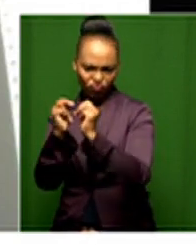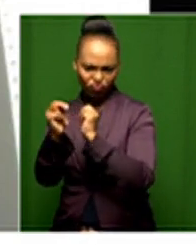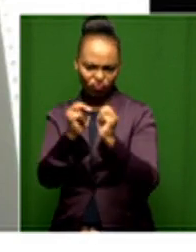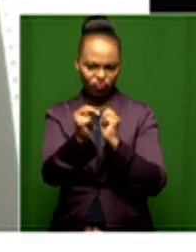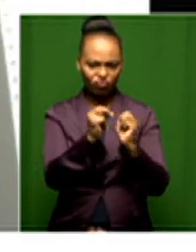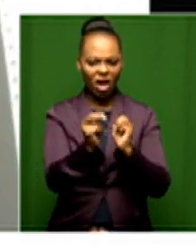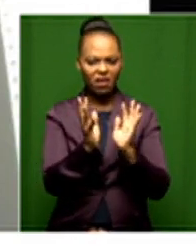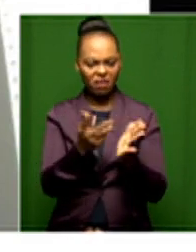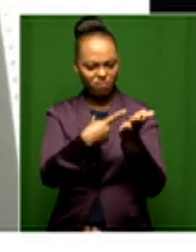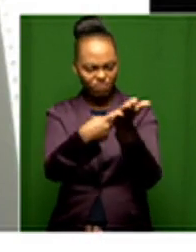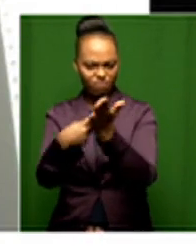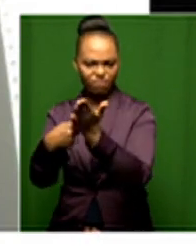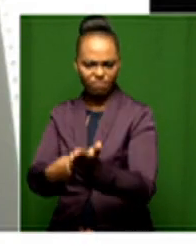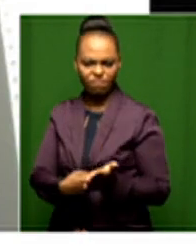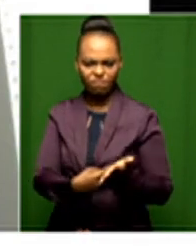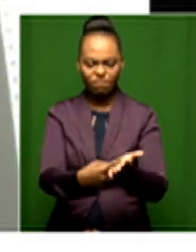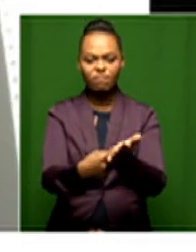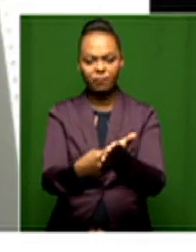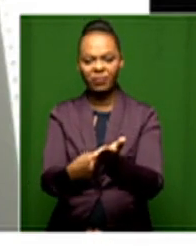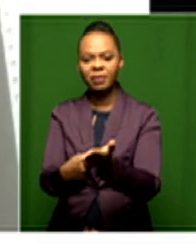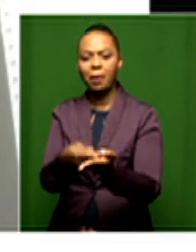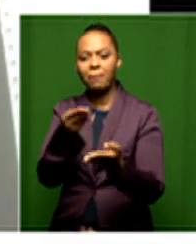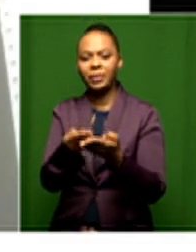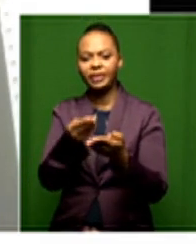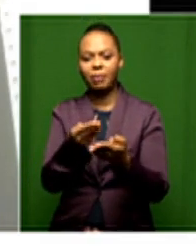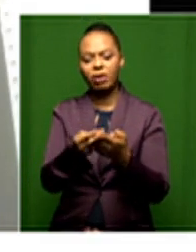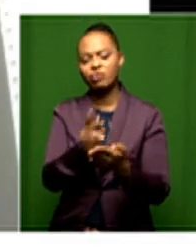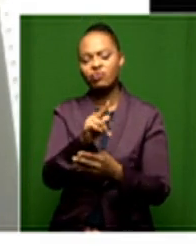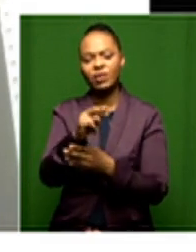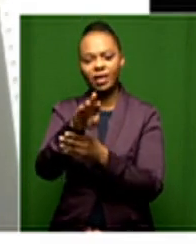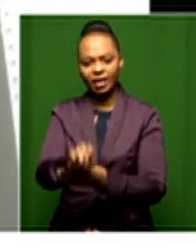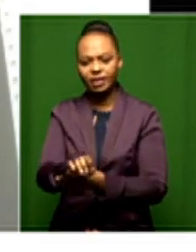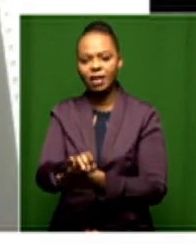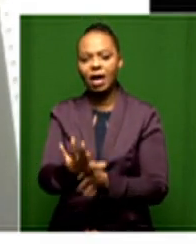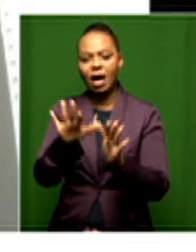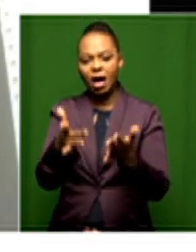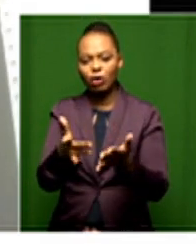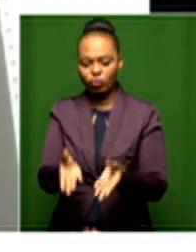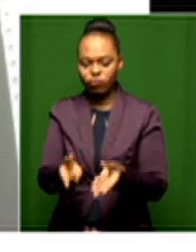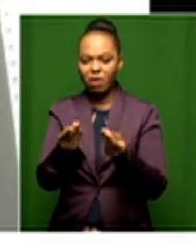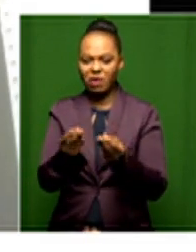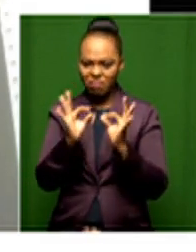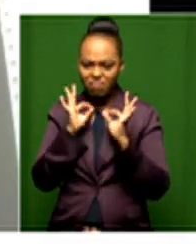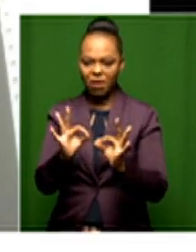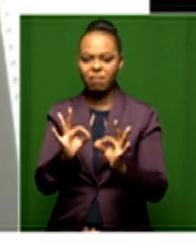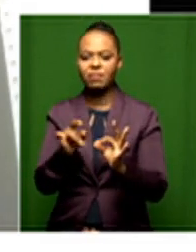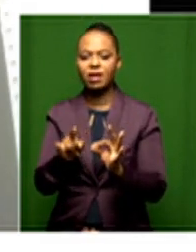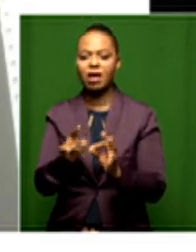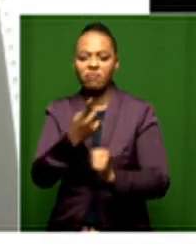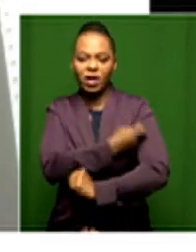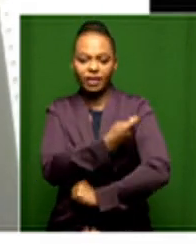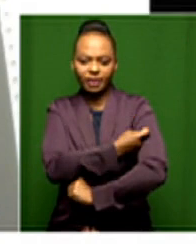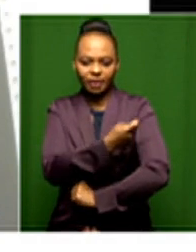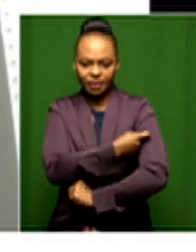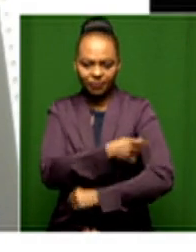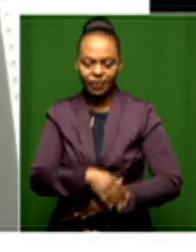possible range of acquiring the various vaccines that will be acquired. Remember, it's not